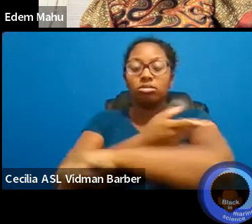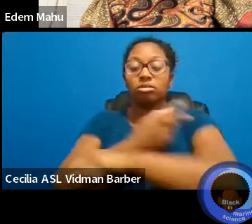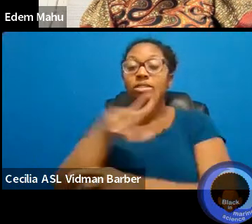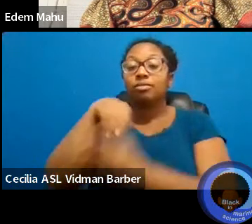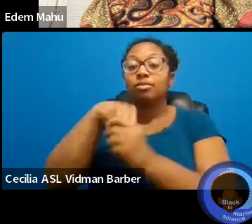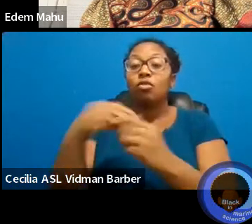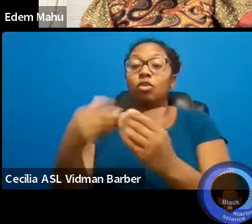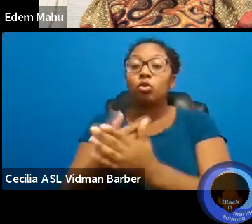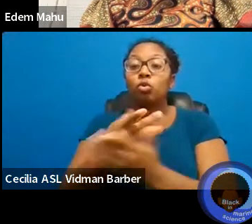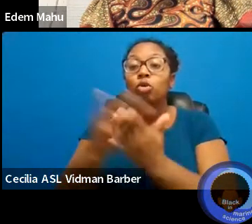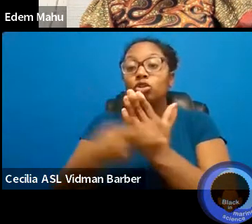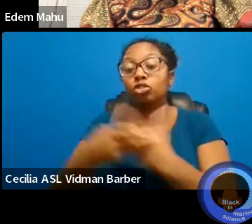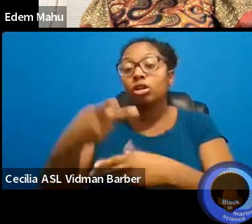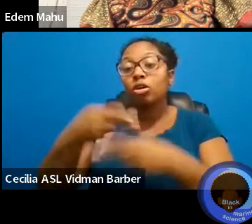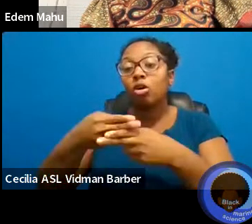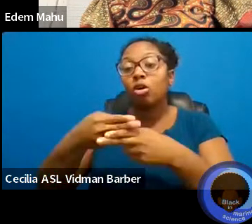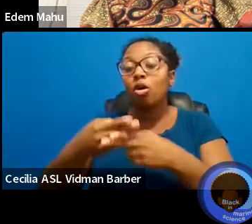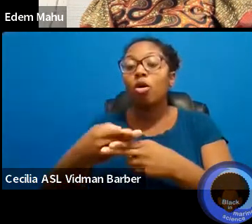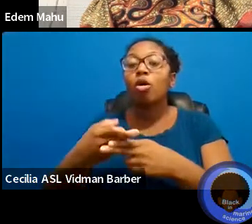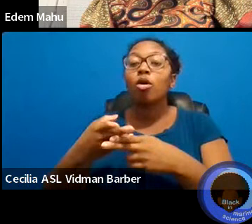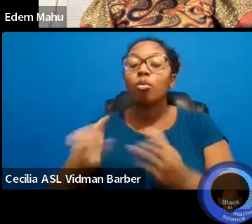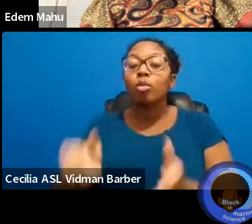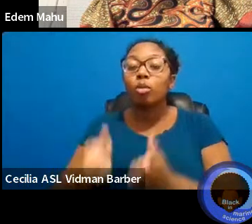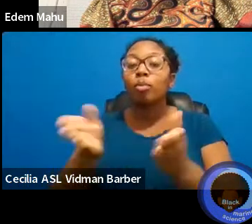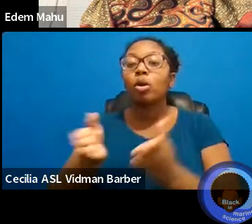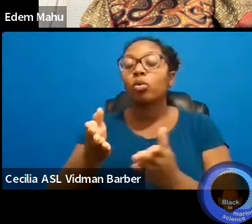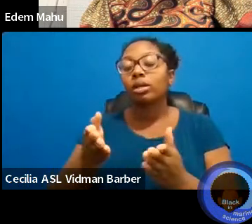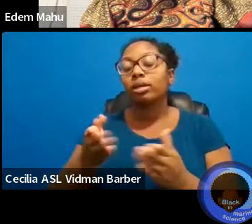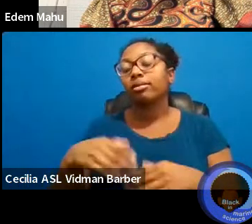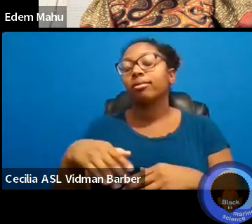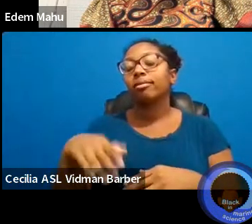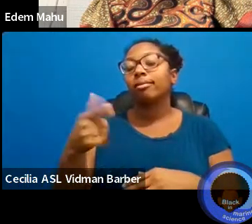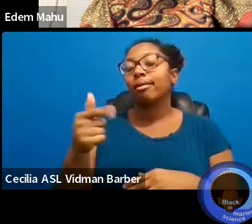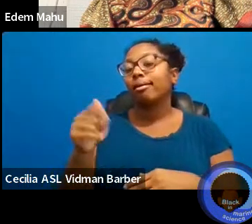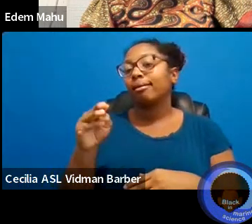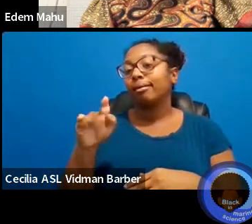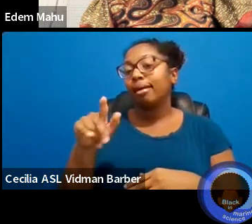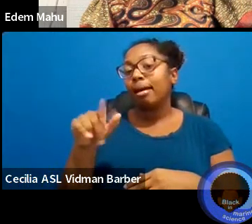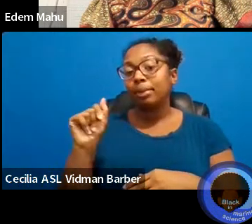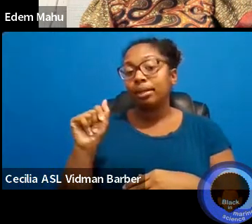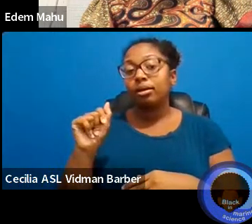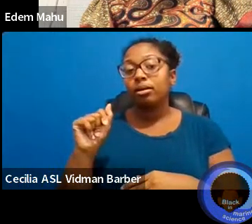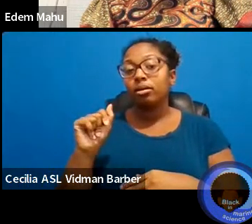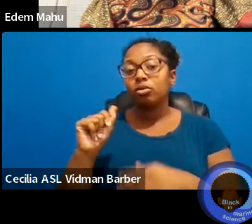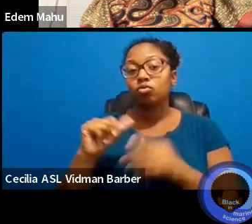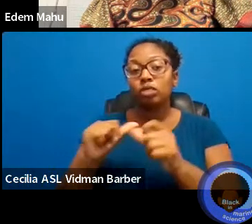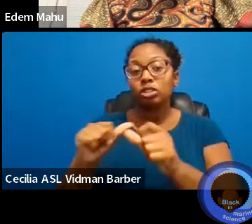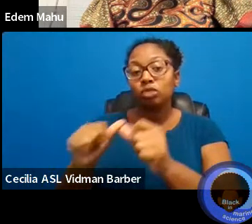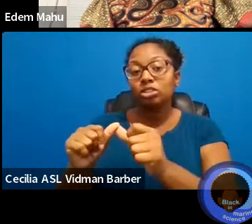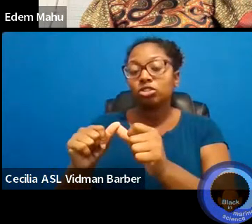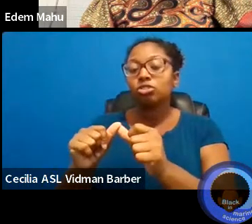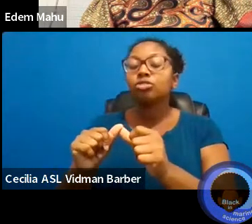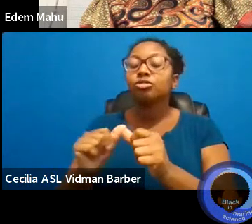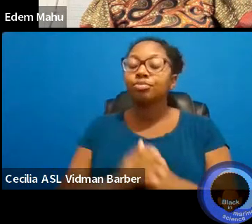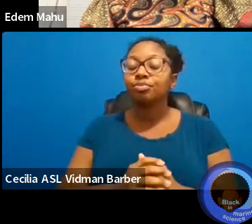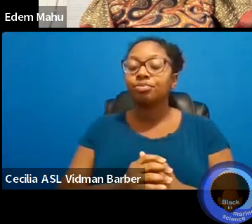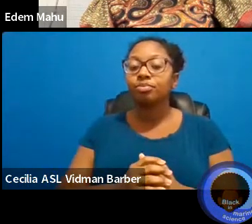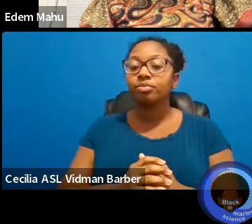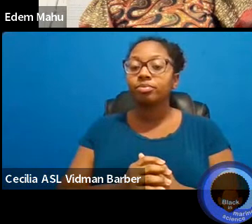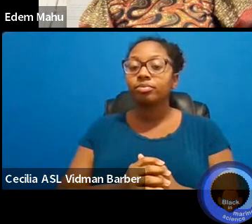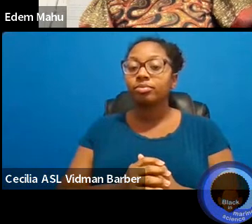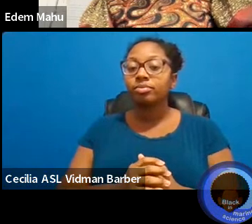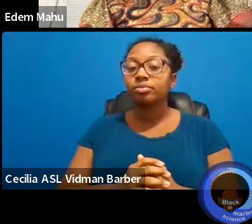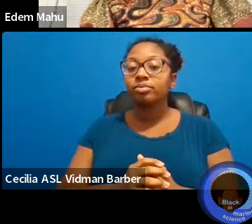Promoting Conservation in the Gambia through the establishment of Coastal Science Citizens Network project. Dawn is